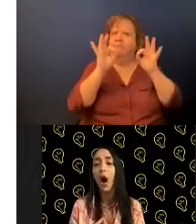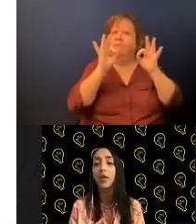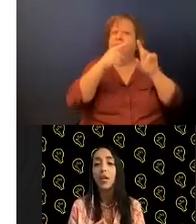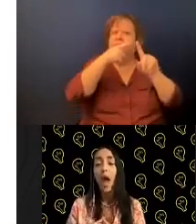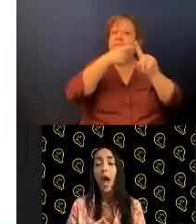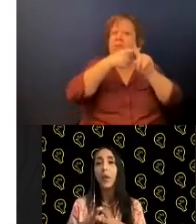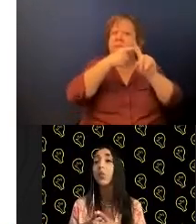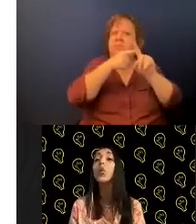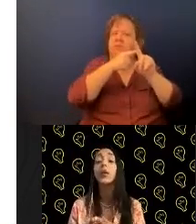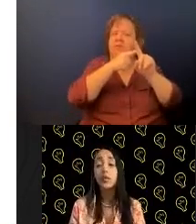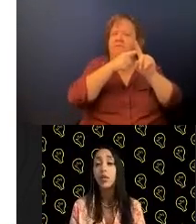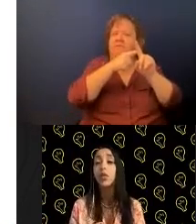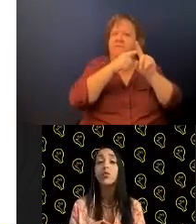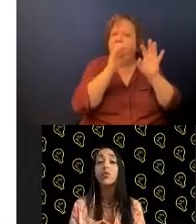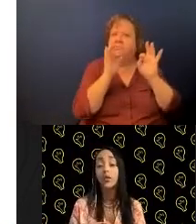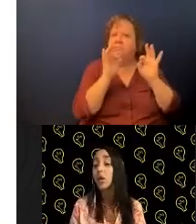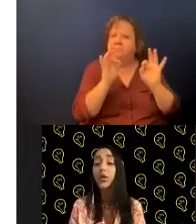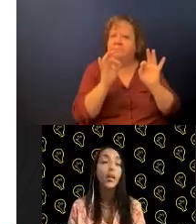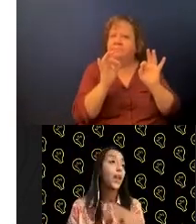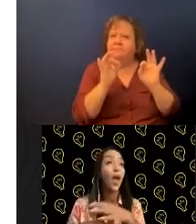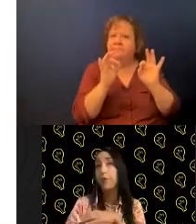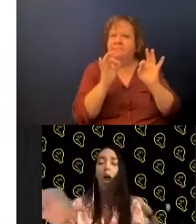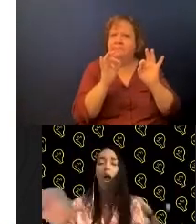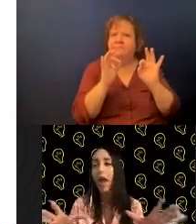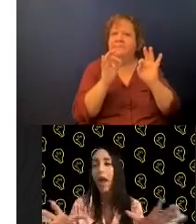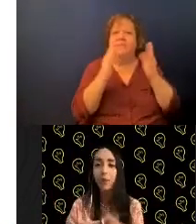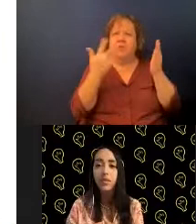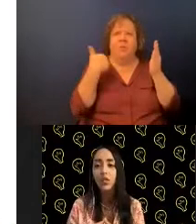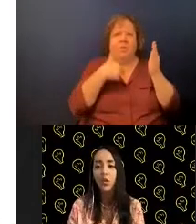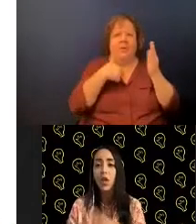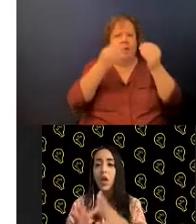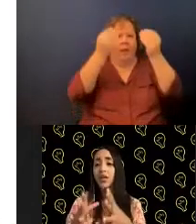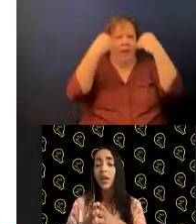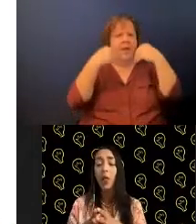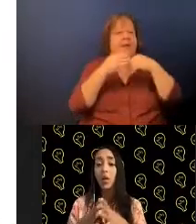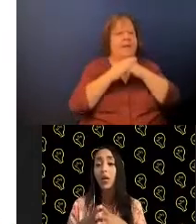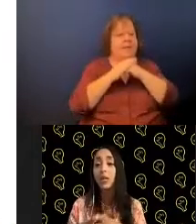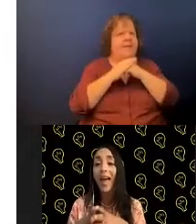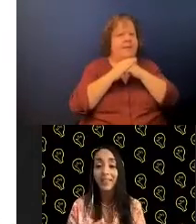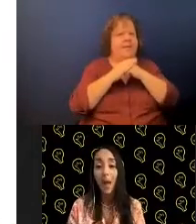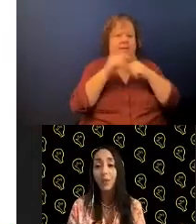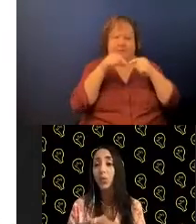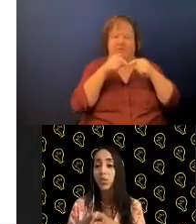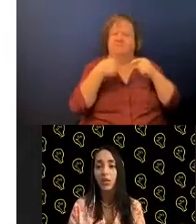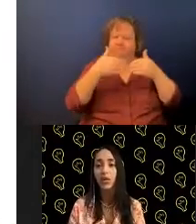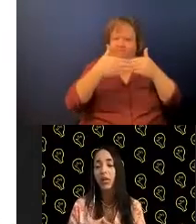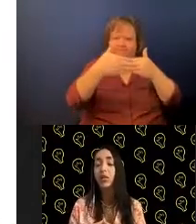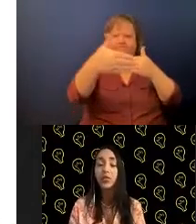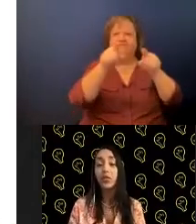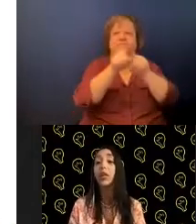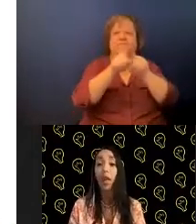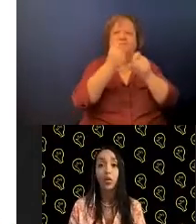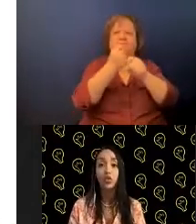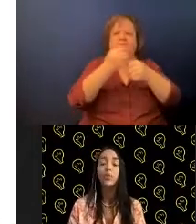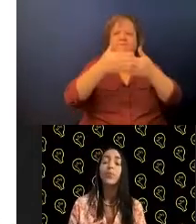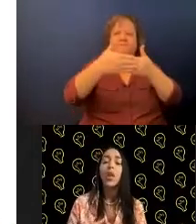for us and that we will continue to conduct and forever have at the Beast Nation is our content adapted with gender and